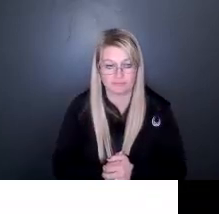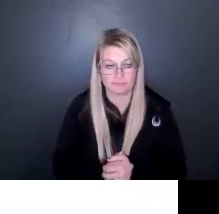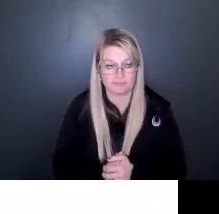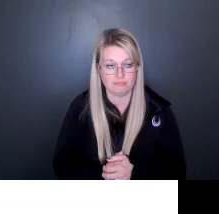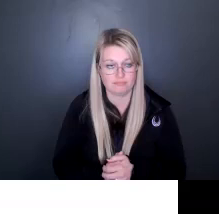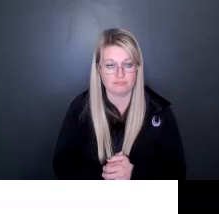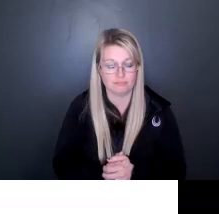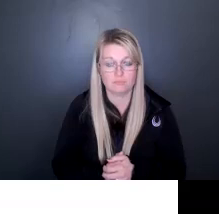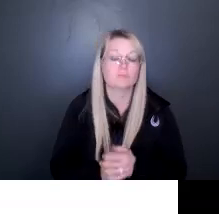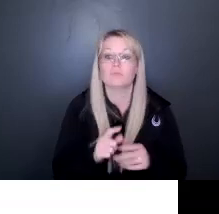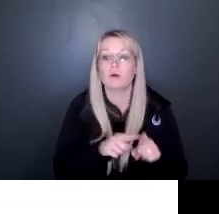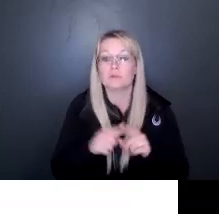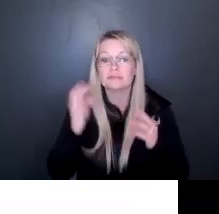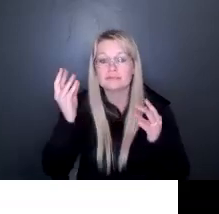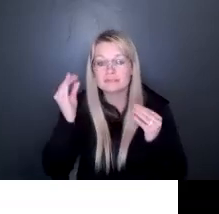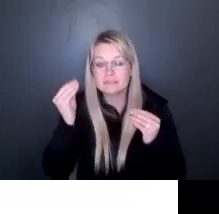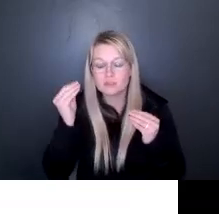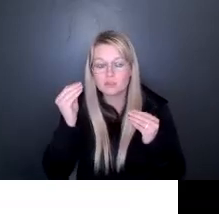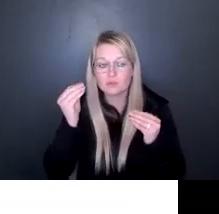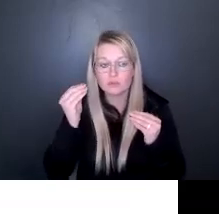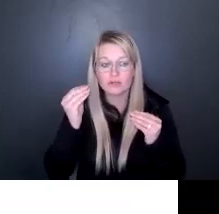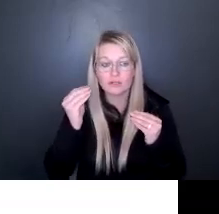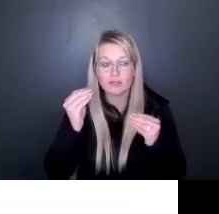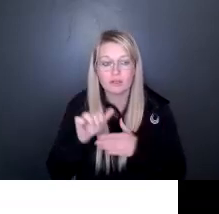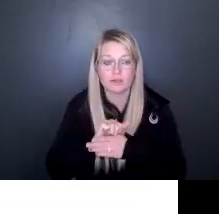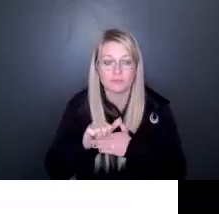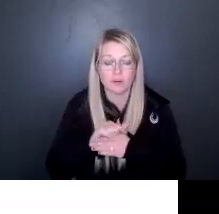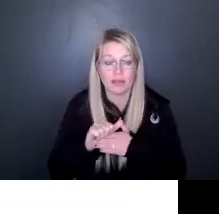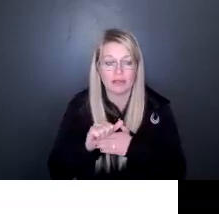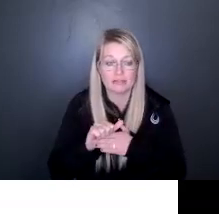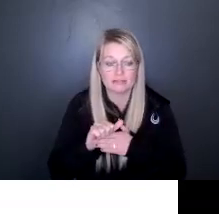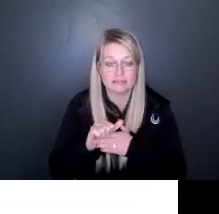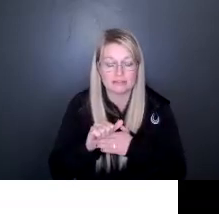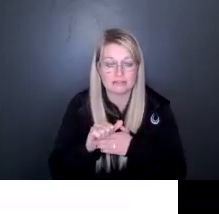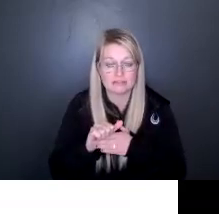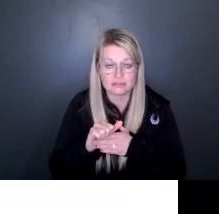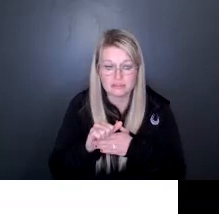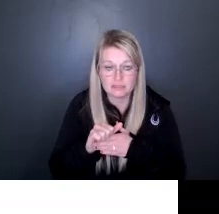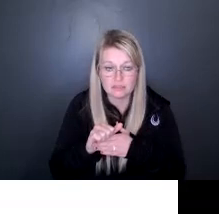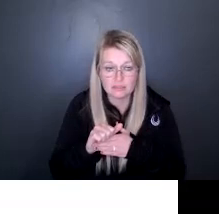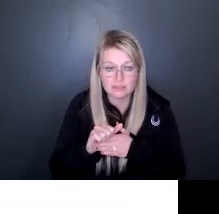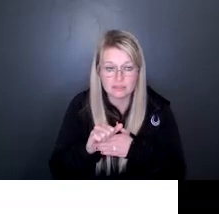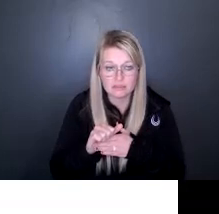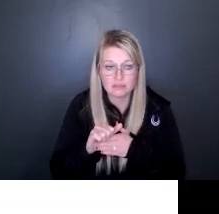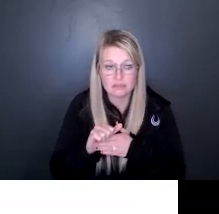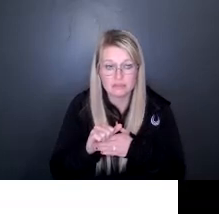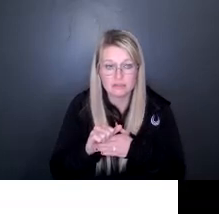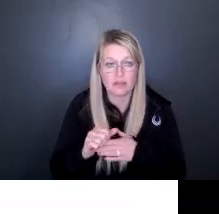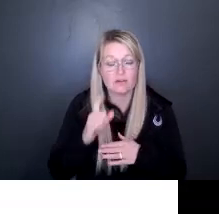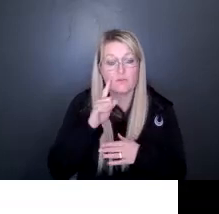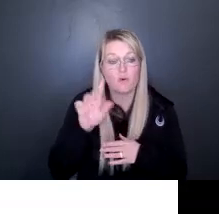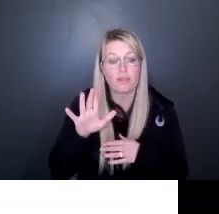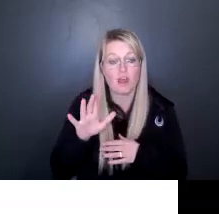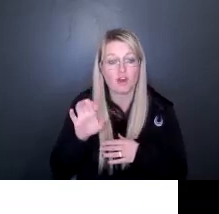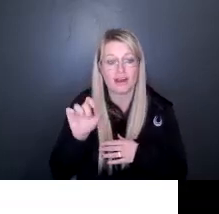by also considering factors such as low socioeconomic status of learners, their ethnicity,